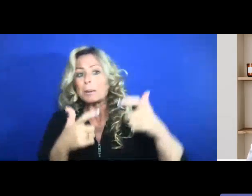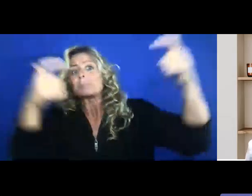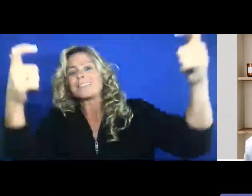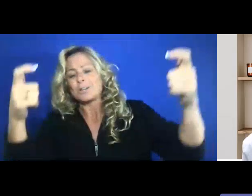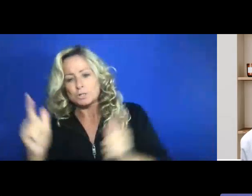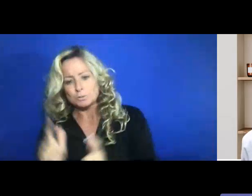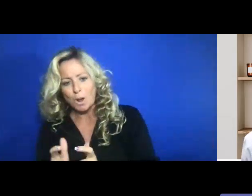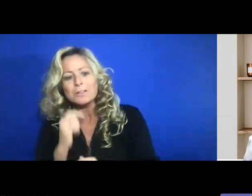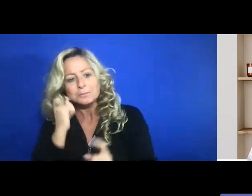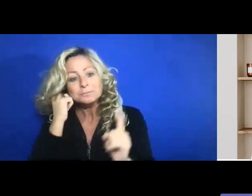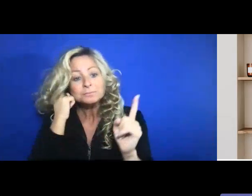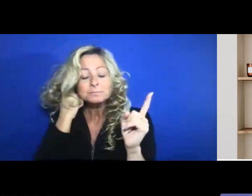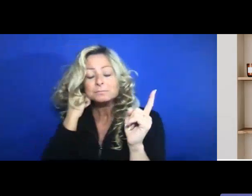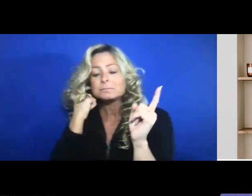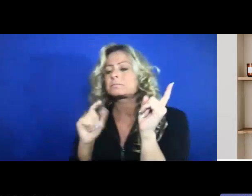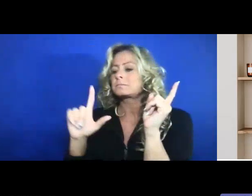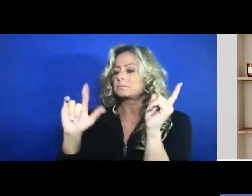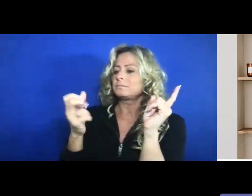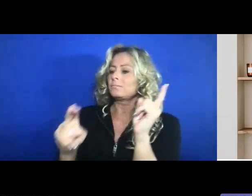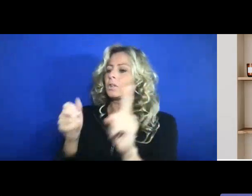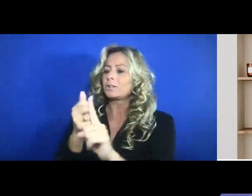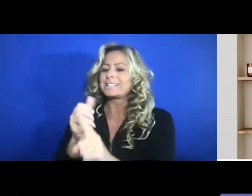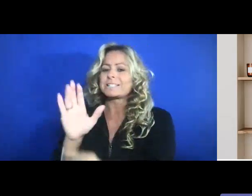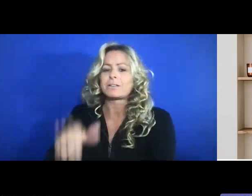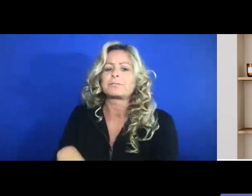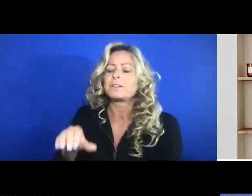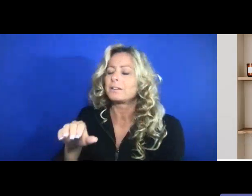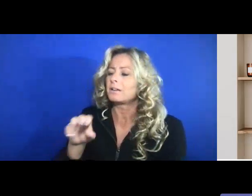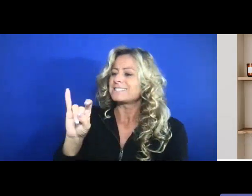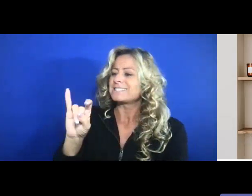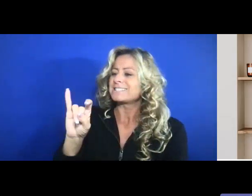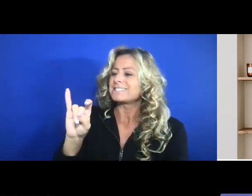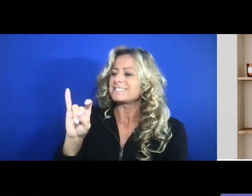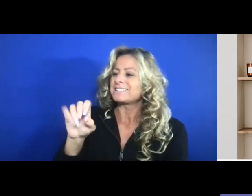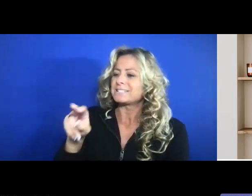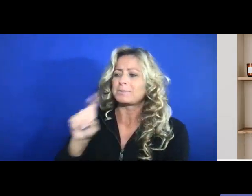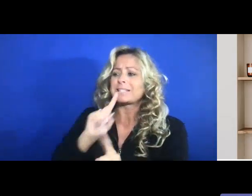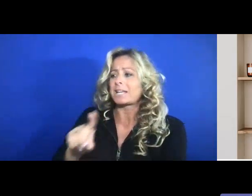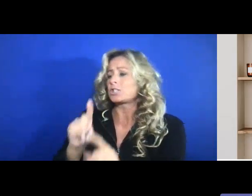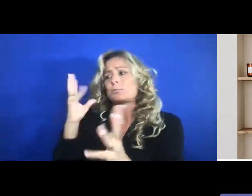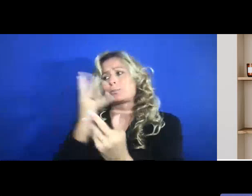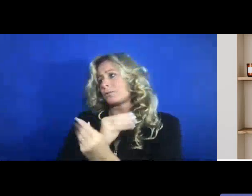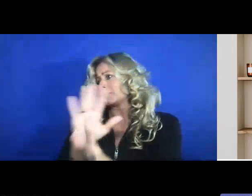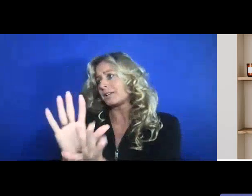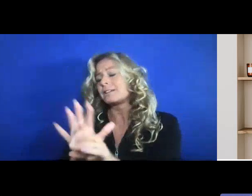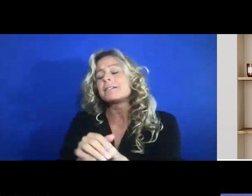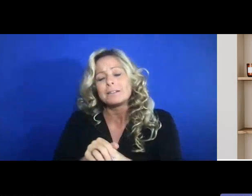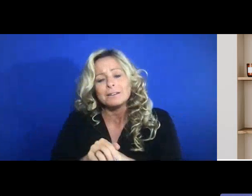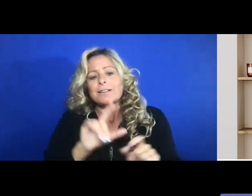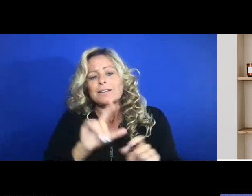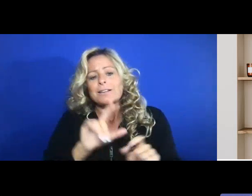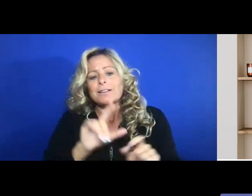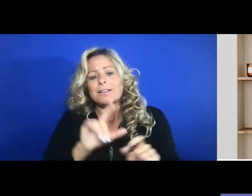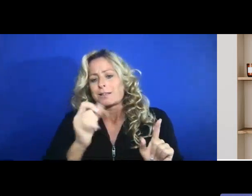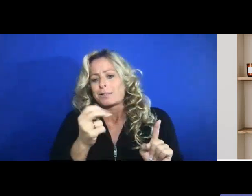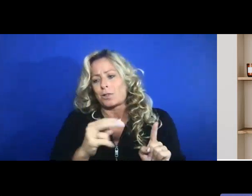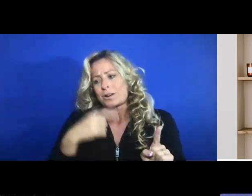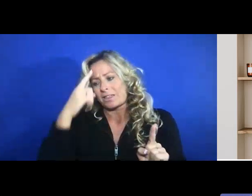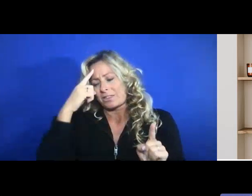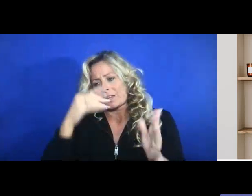Yeah, it's a huge question, and I think Dr. Simmons really answered it really beautifully. I think also I think of this often